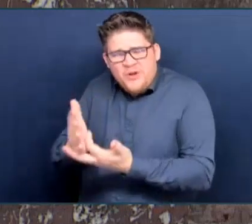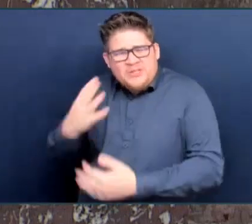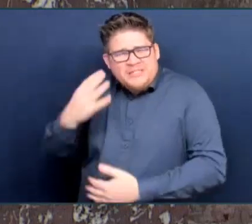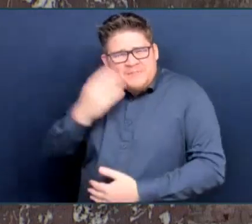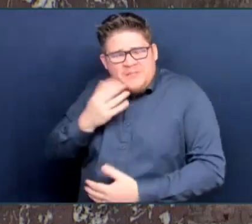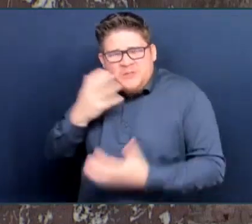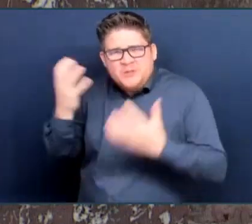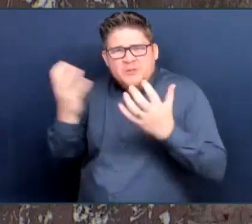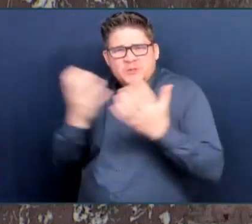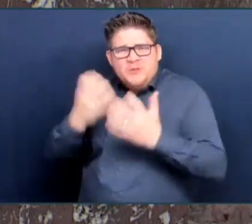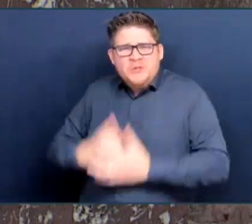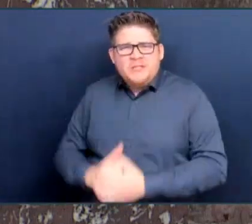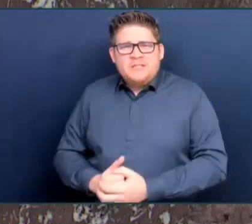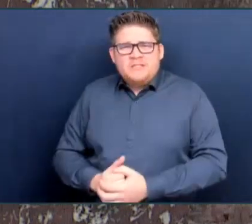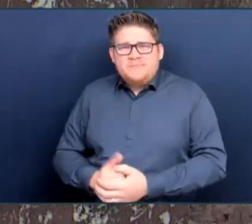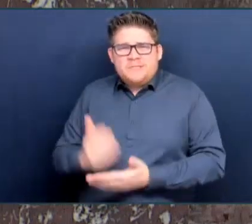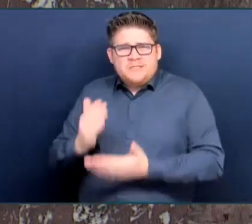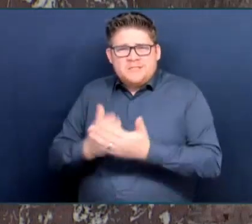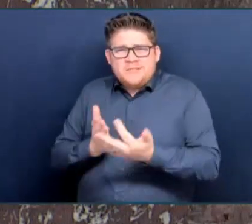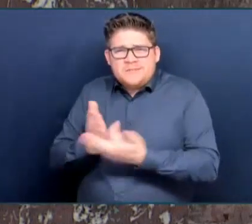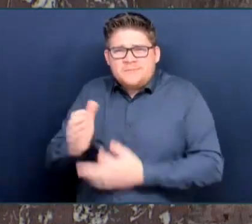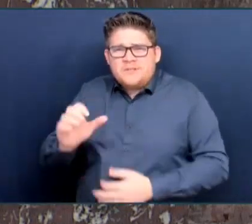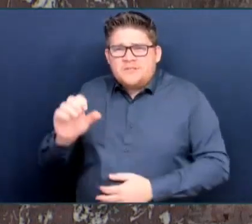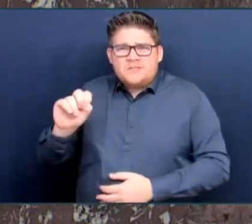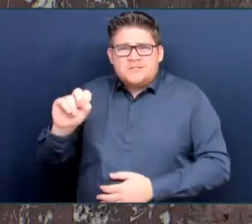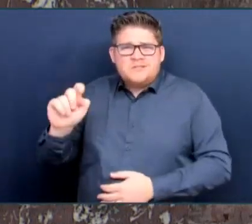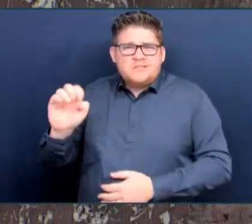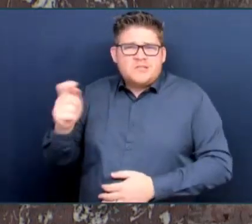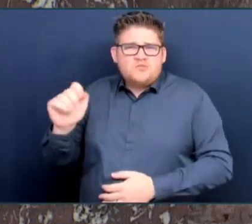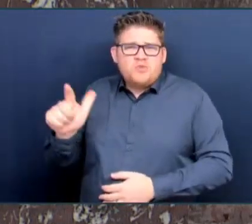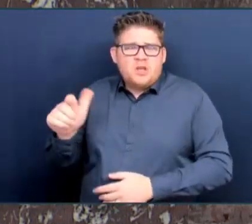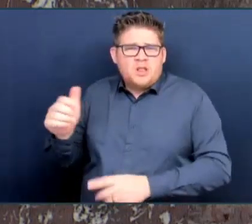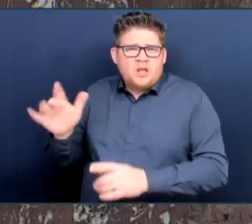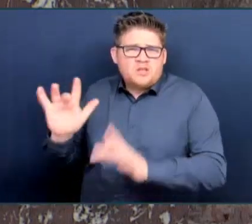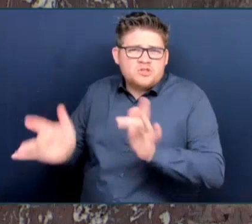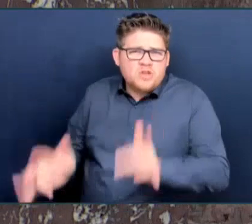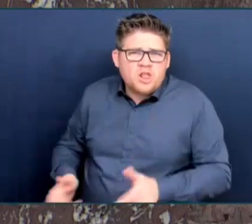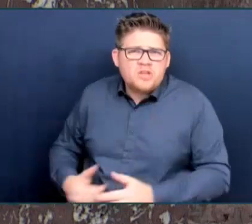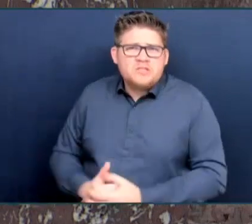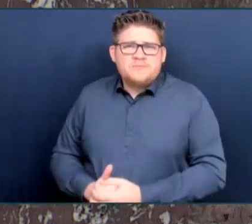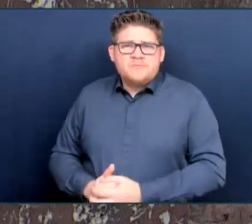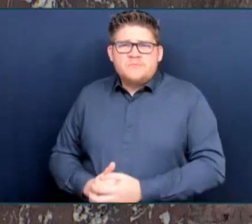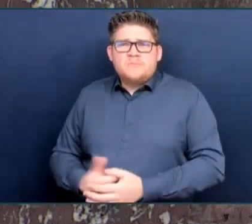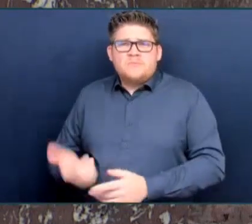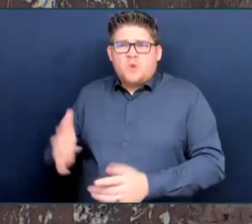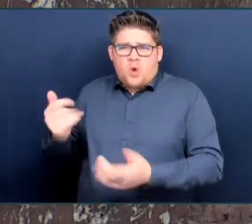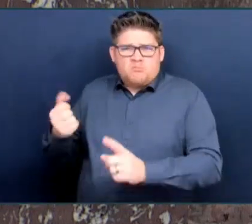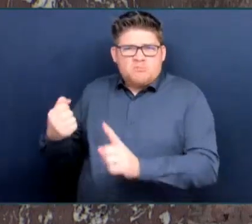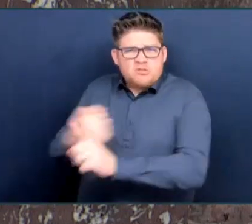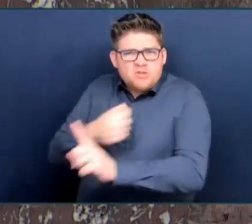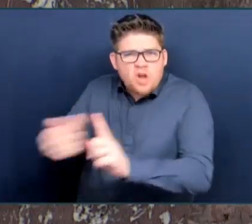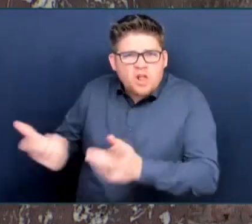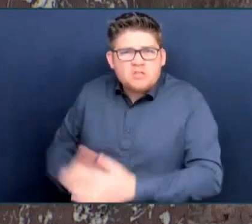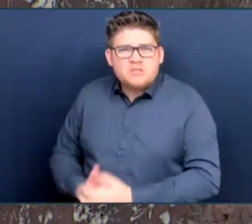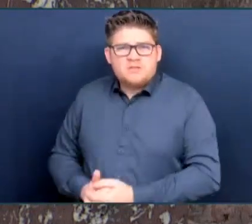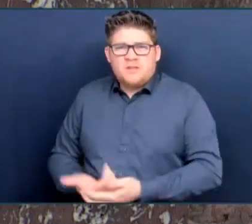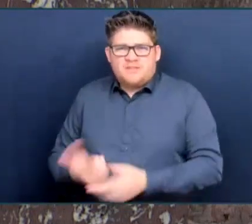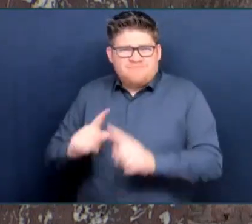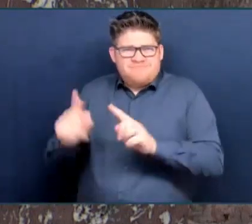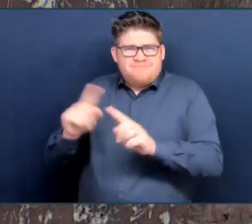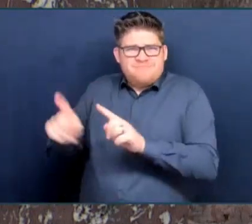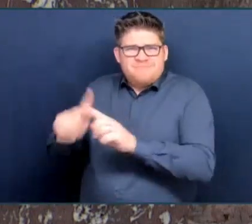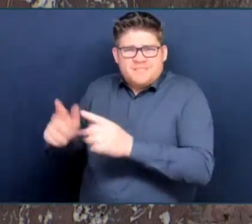their life to violent criminals. Even the Premier's own hand-picked expert, Doug Lepard,